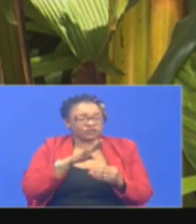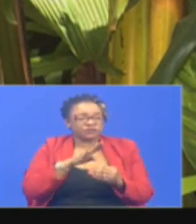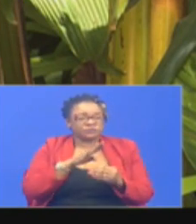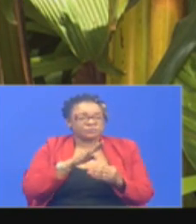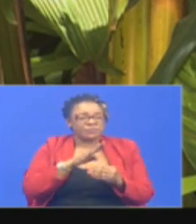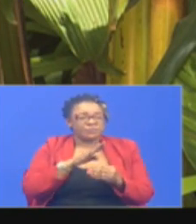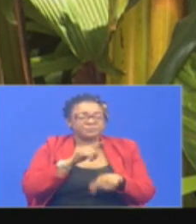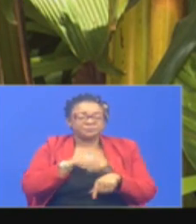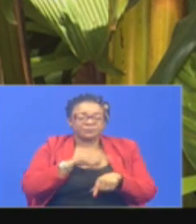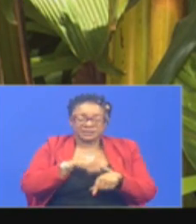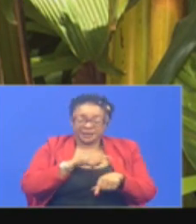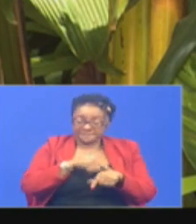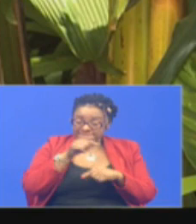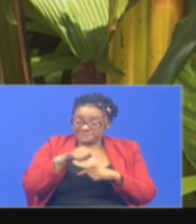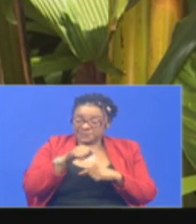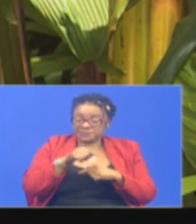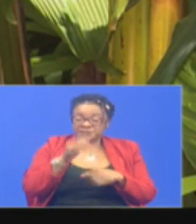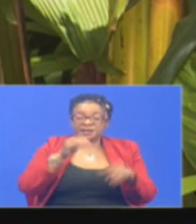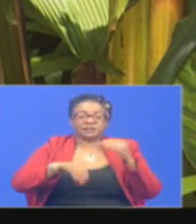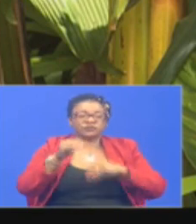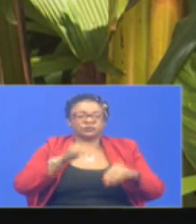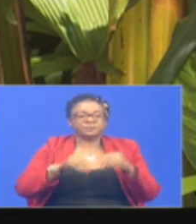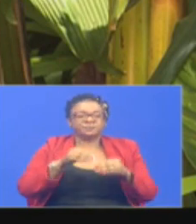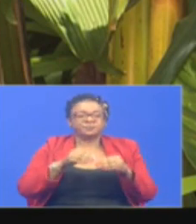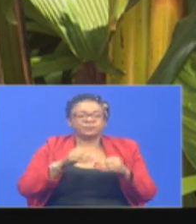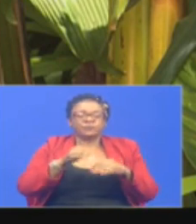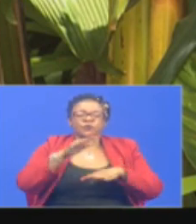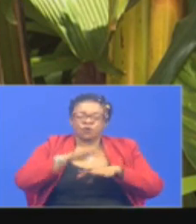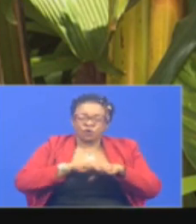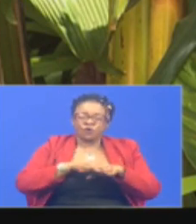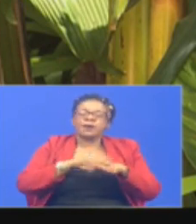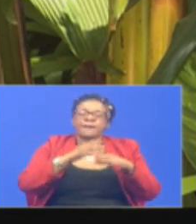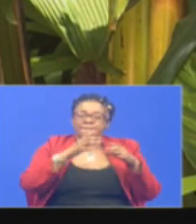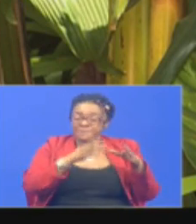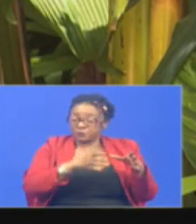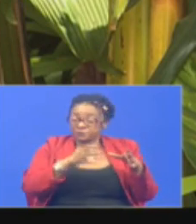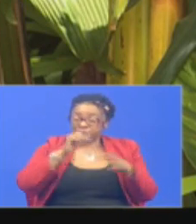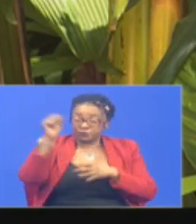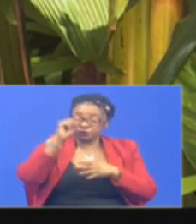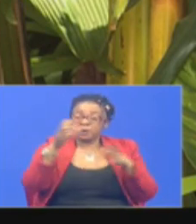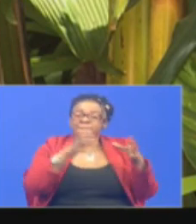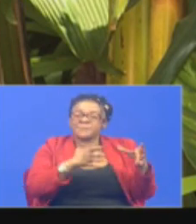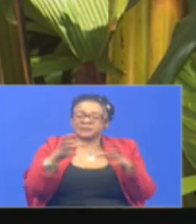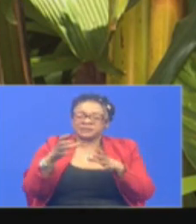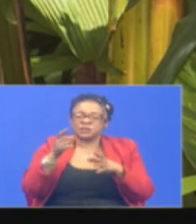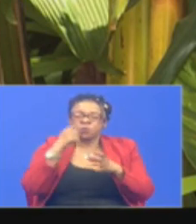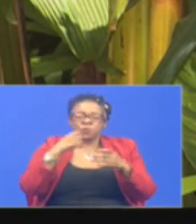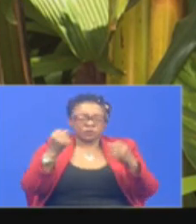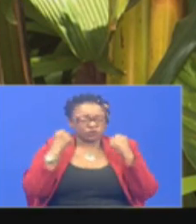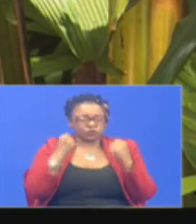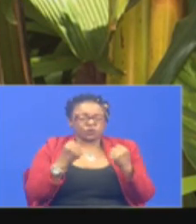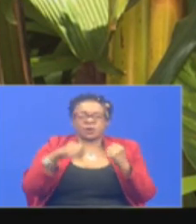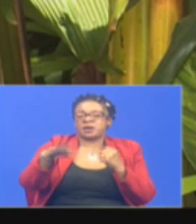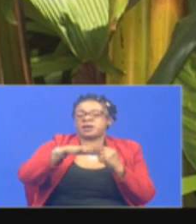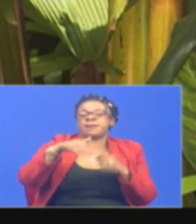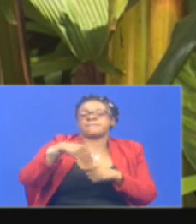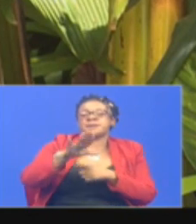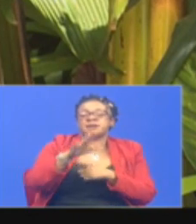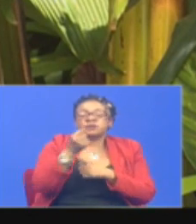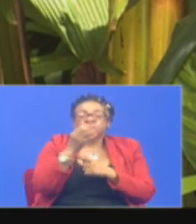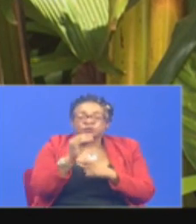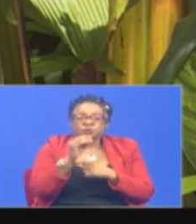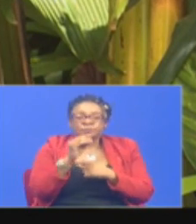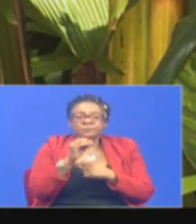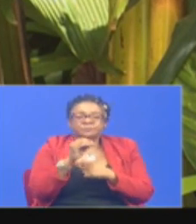during this dispensation, they have been elected on political parties that are dominant in the areas they come from. And so they have won